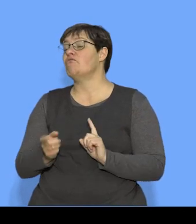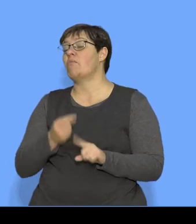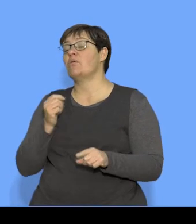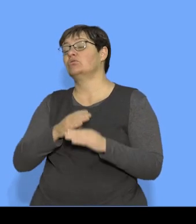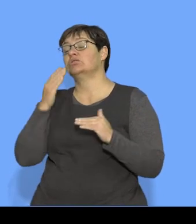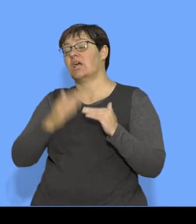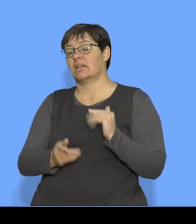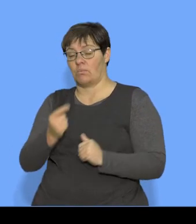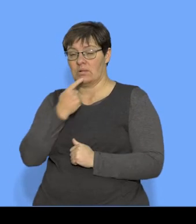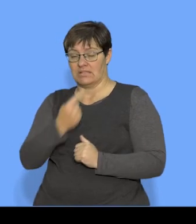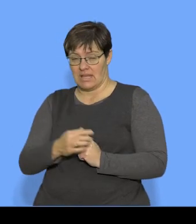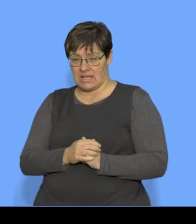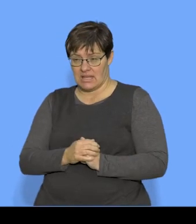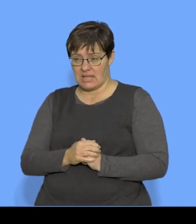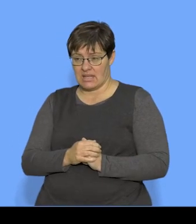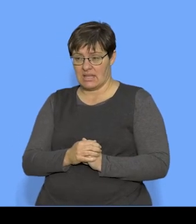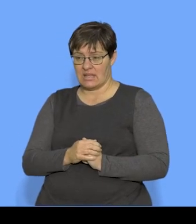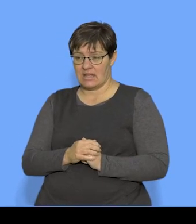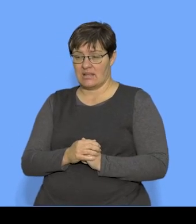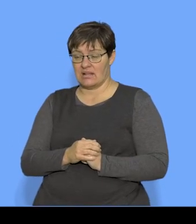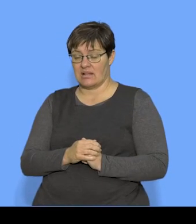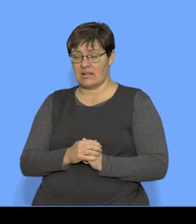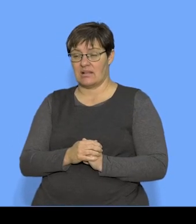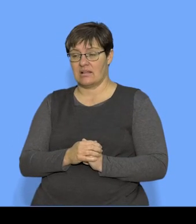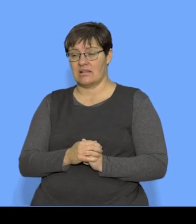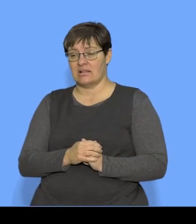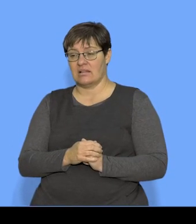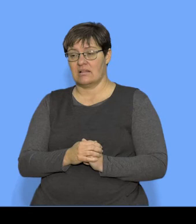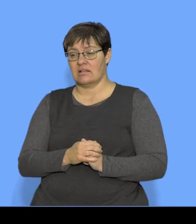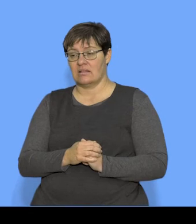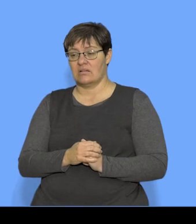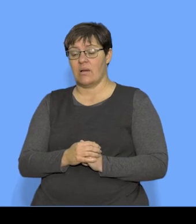a result, I will then say my